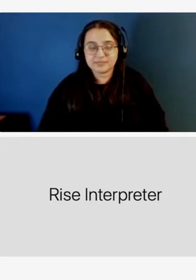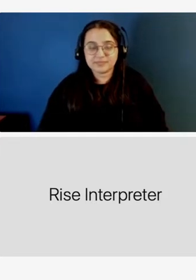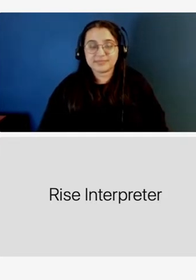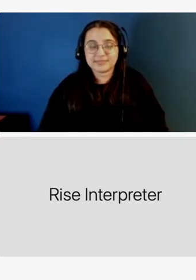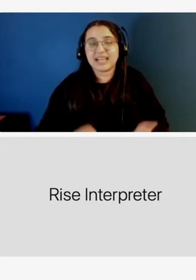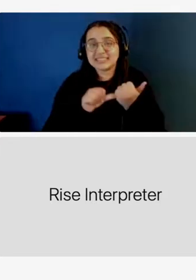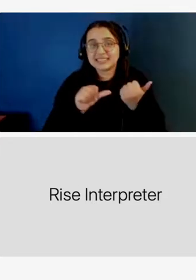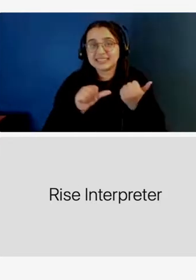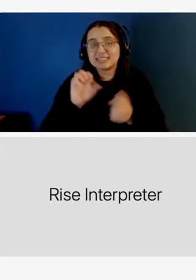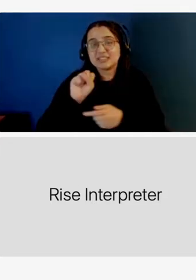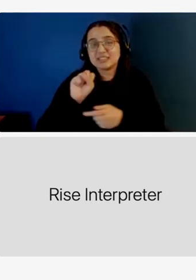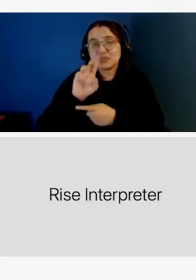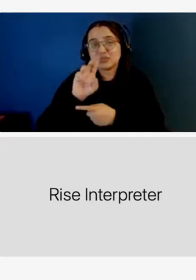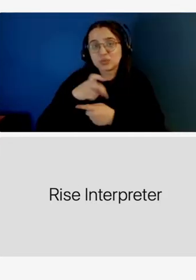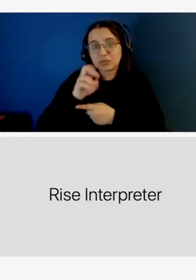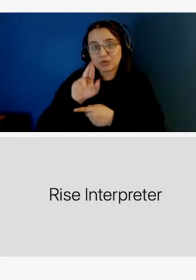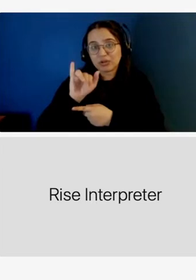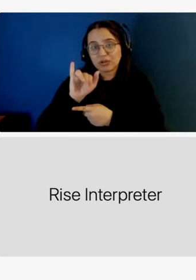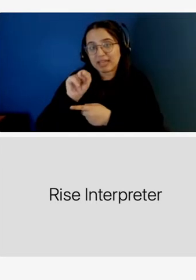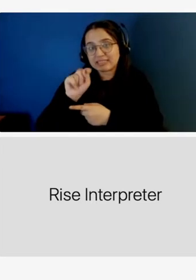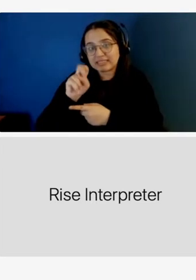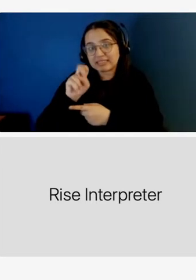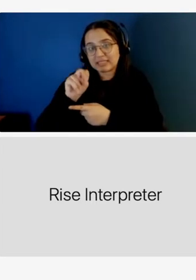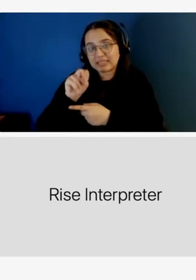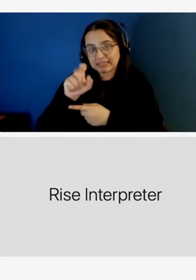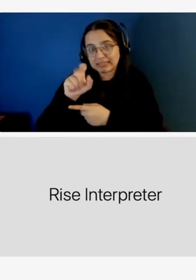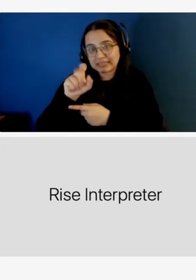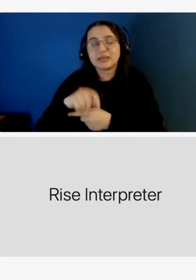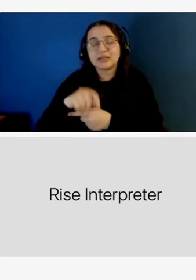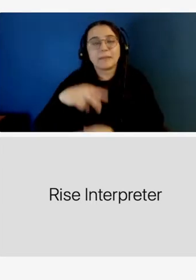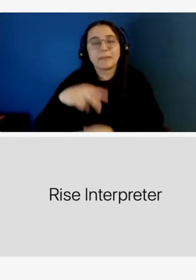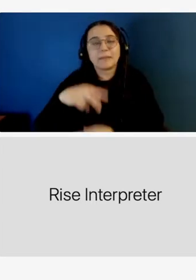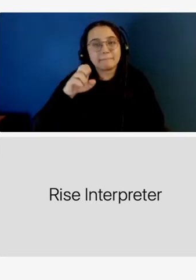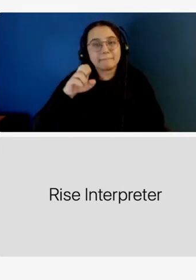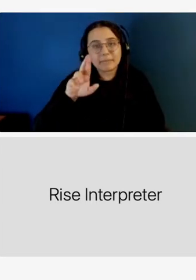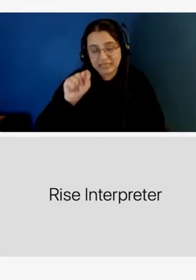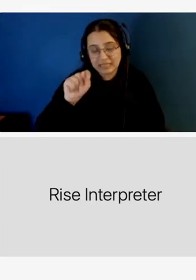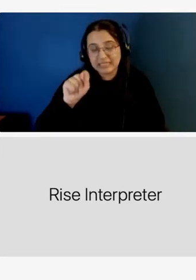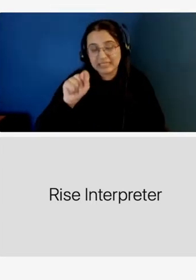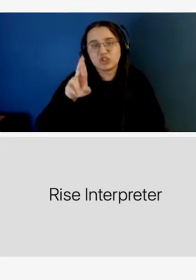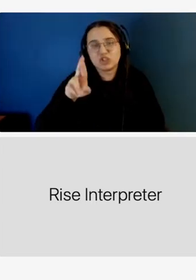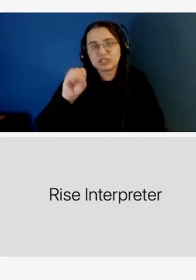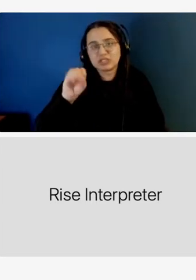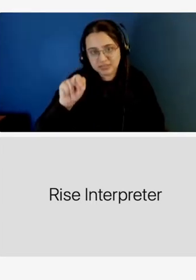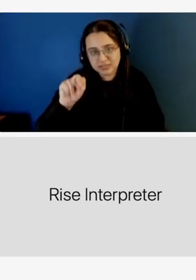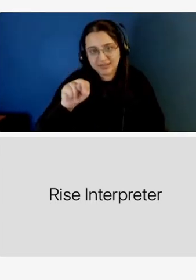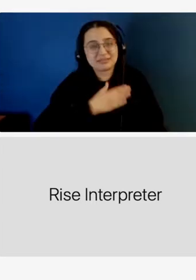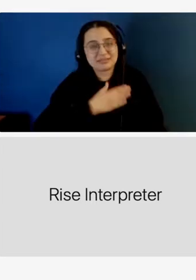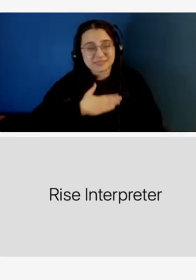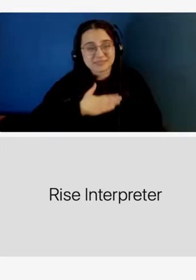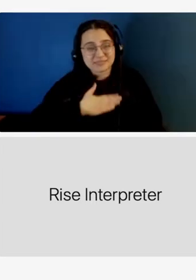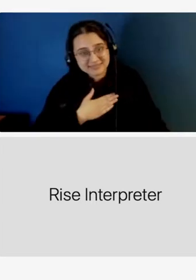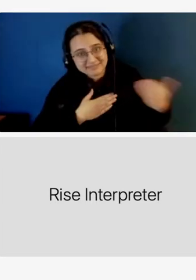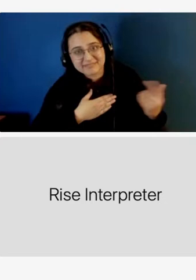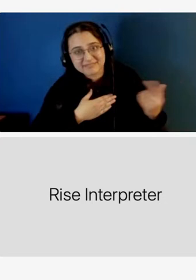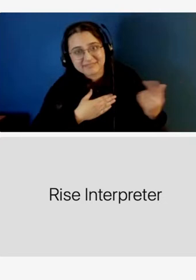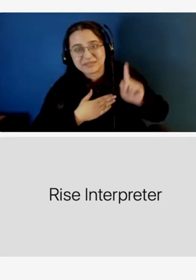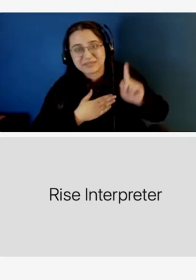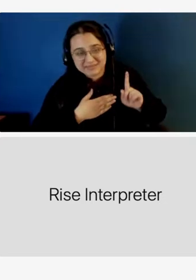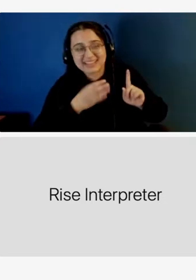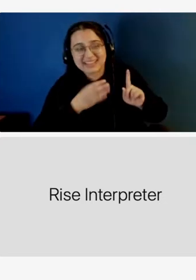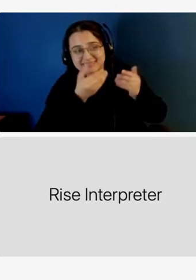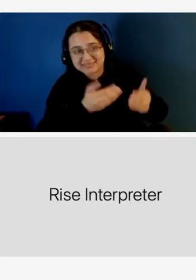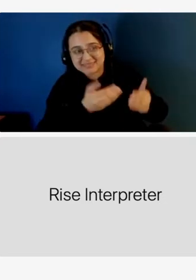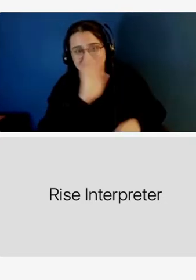Tina Peterson. Would you please come up and for your presentation? I'm actually going to introduce